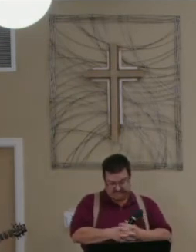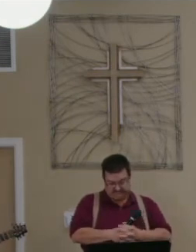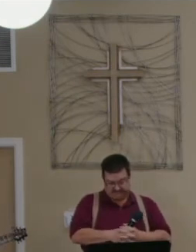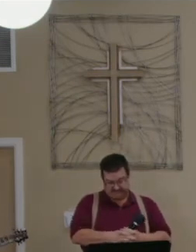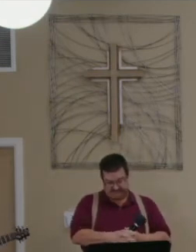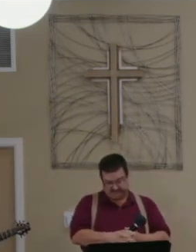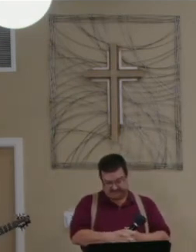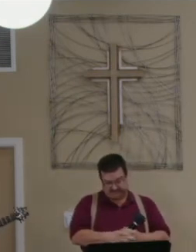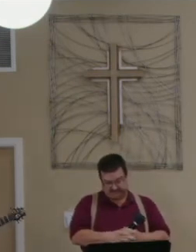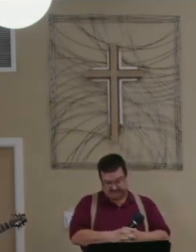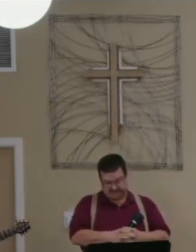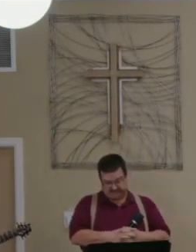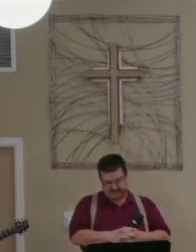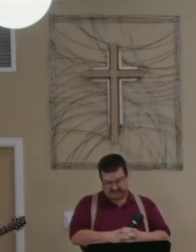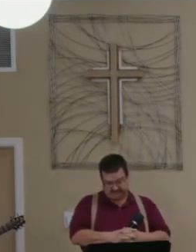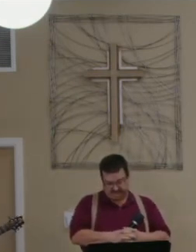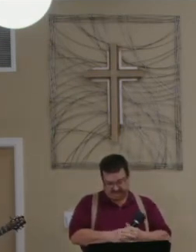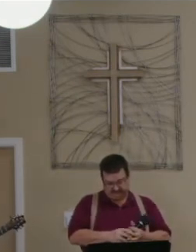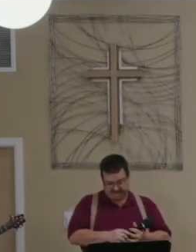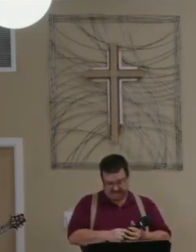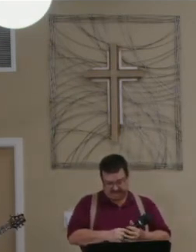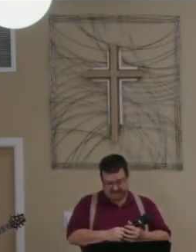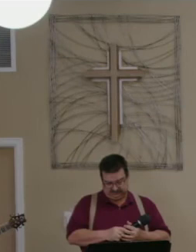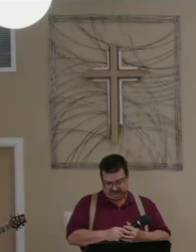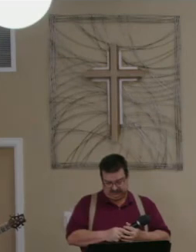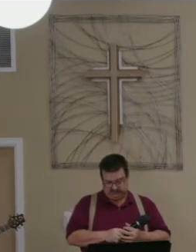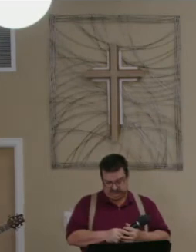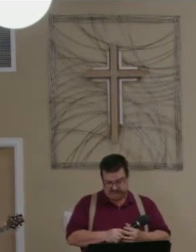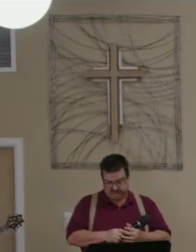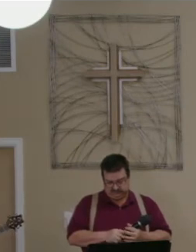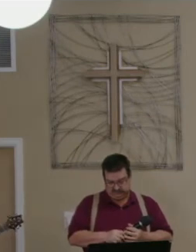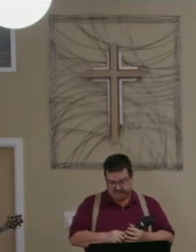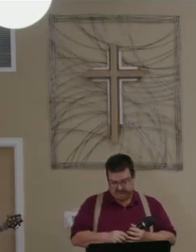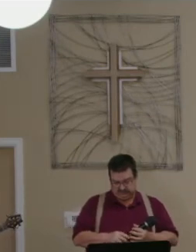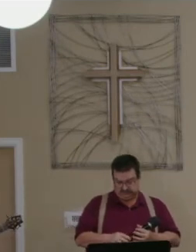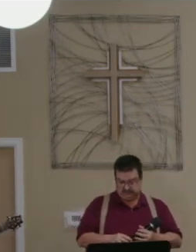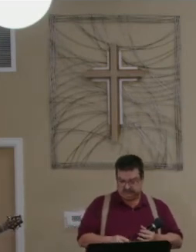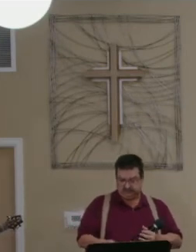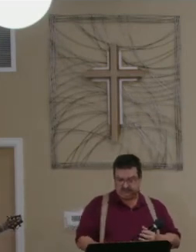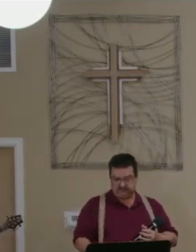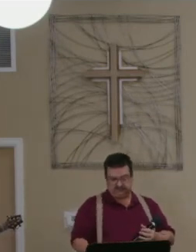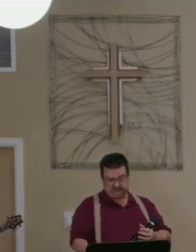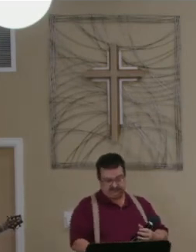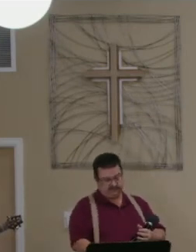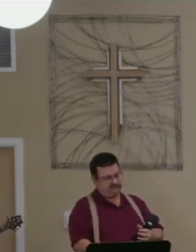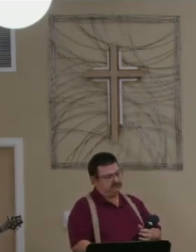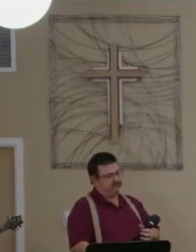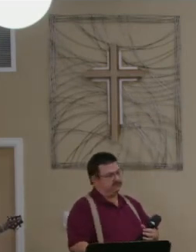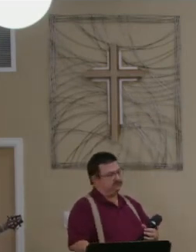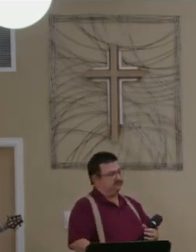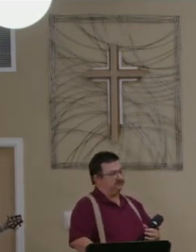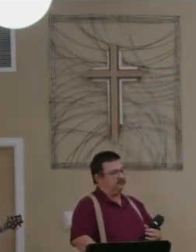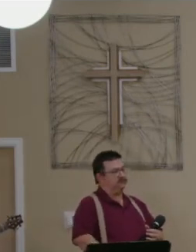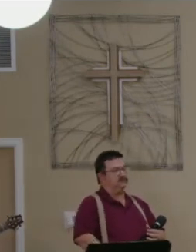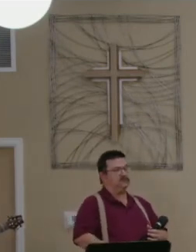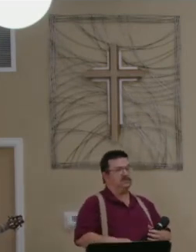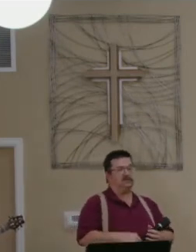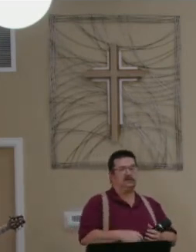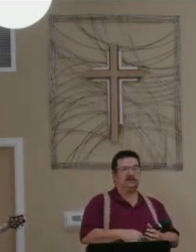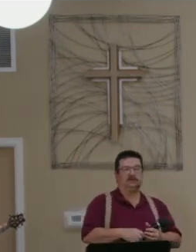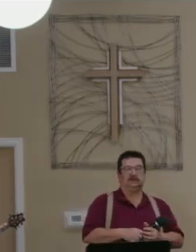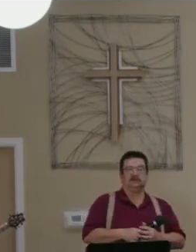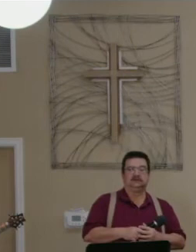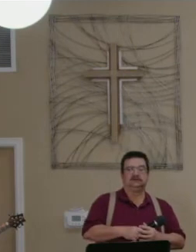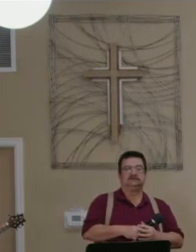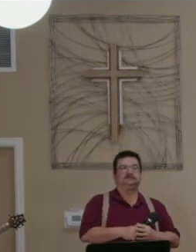meal, and so thank you, guys. Thank you. Don't forget, we have another meal this Wednesday night at 6 o'clock